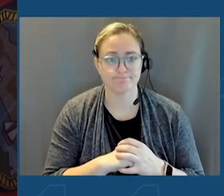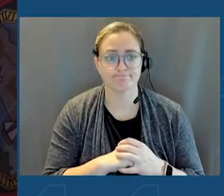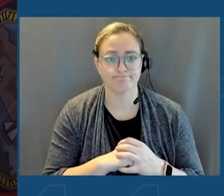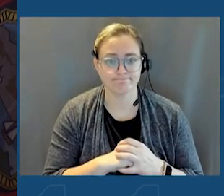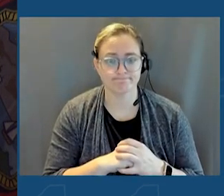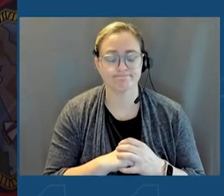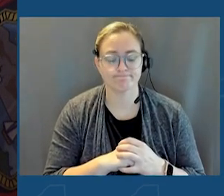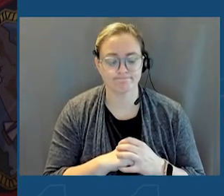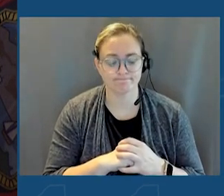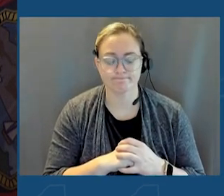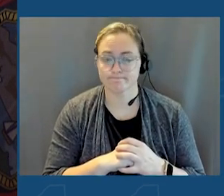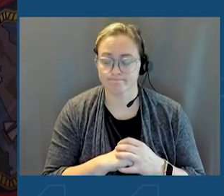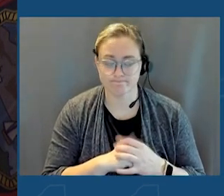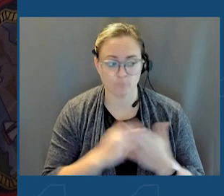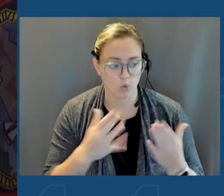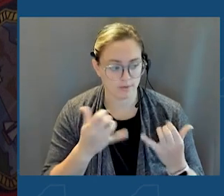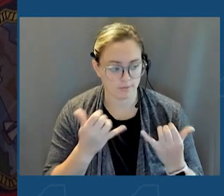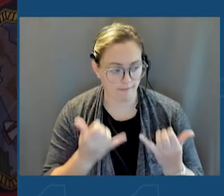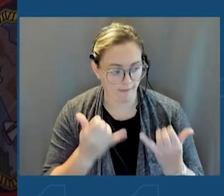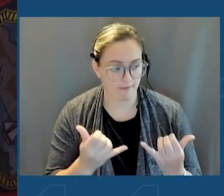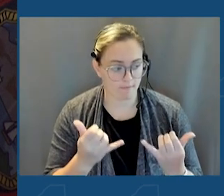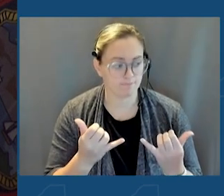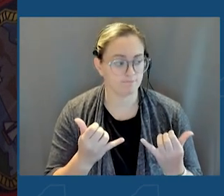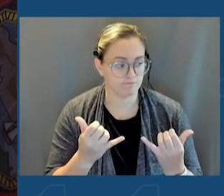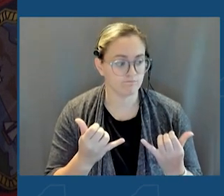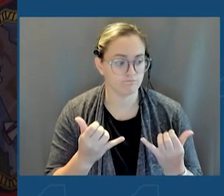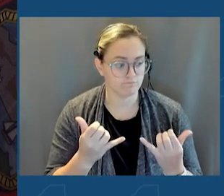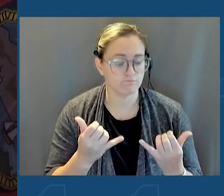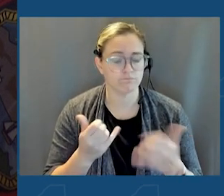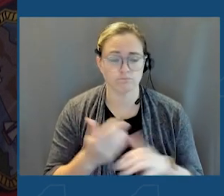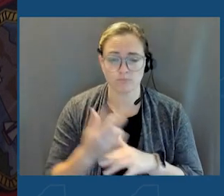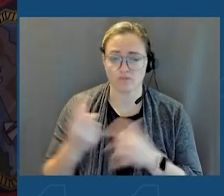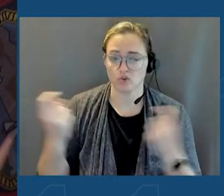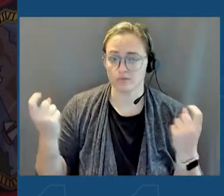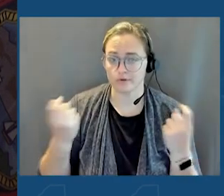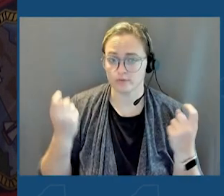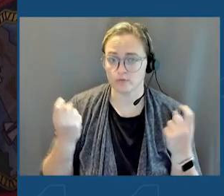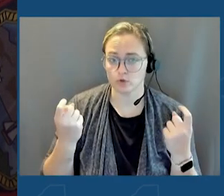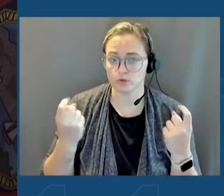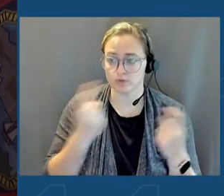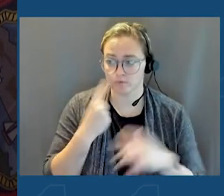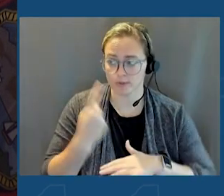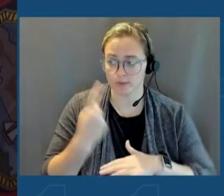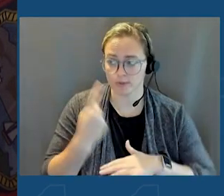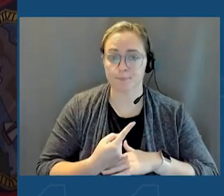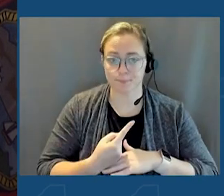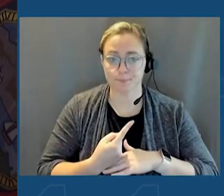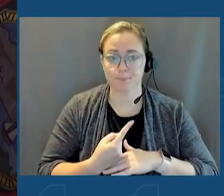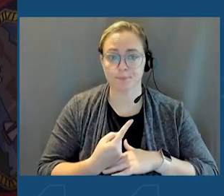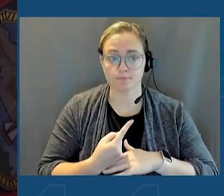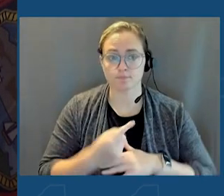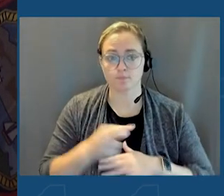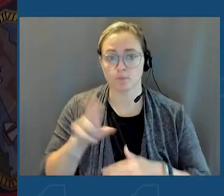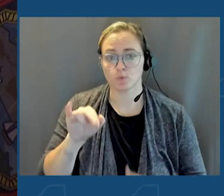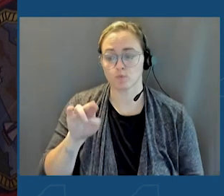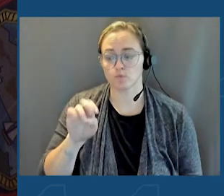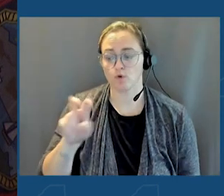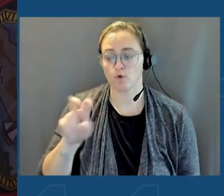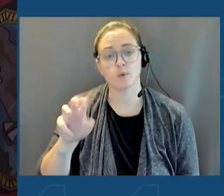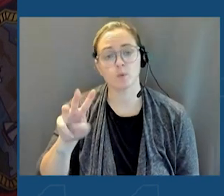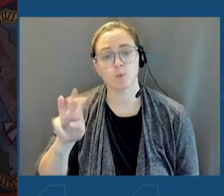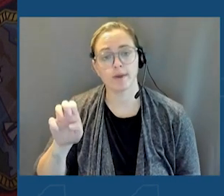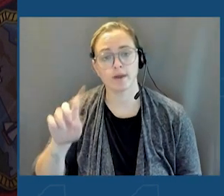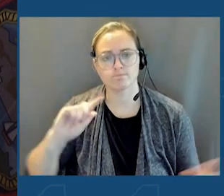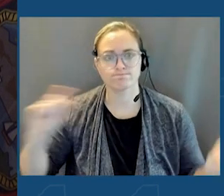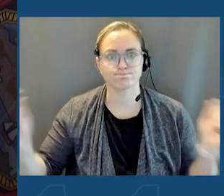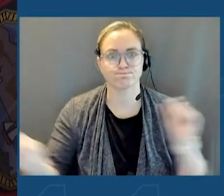We stand here today on the eve of the anniversary, the date, that Roe v. Wade was overturned.